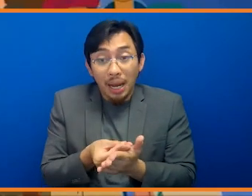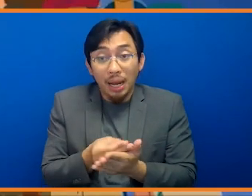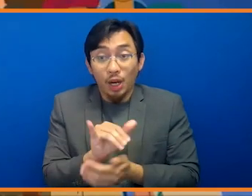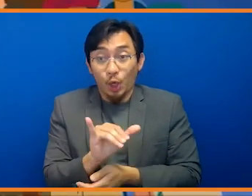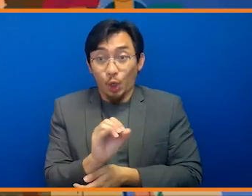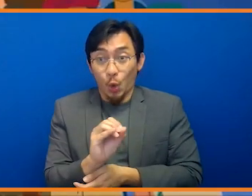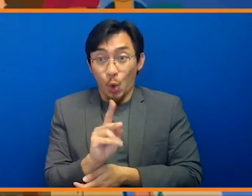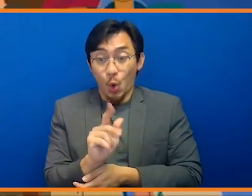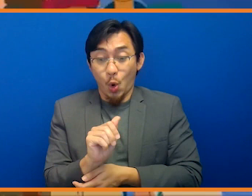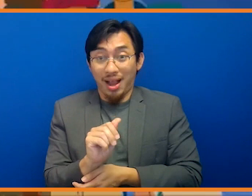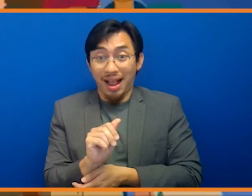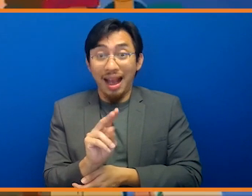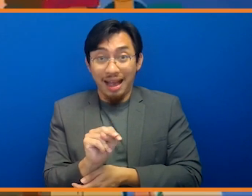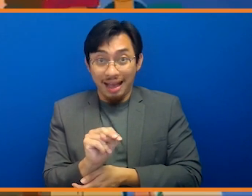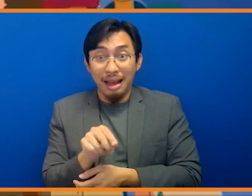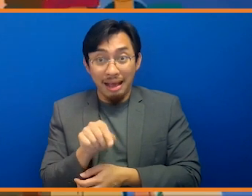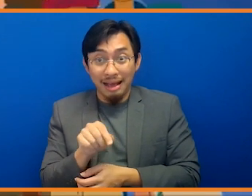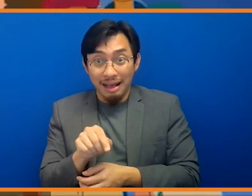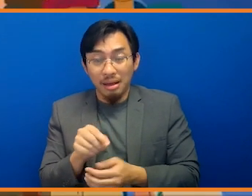because the wrapping paper